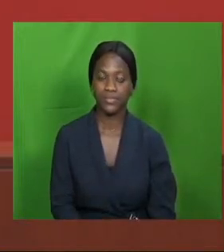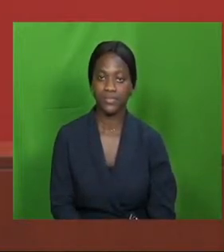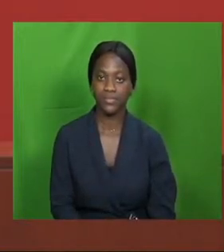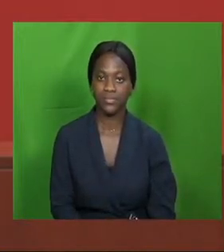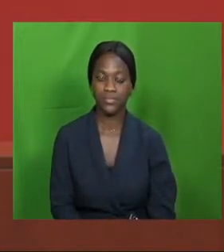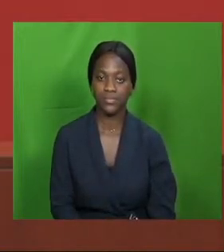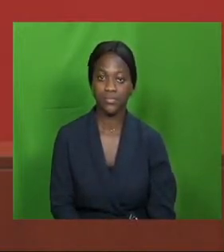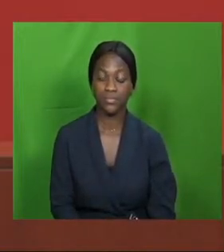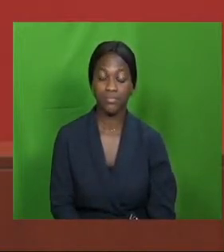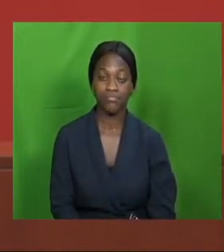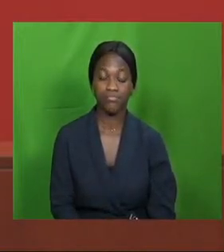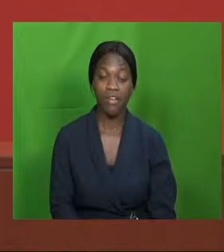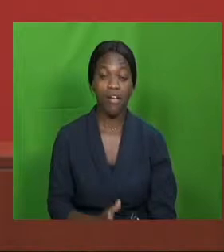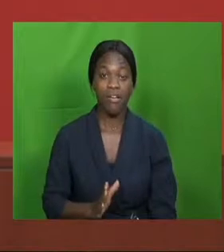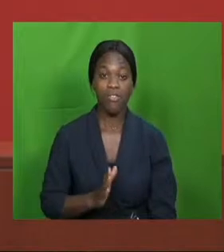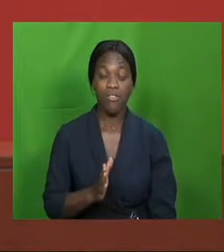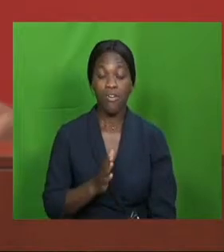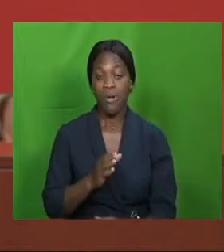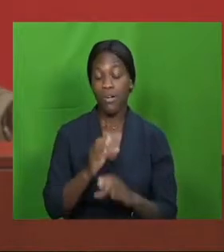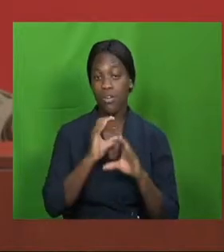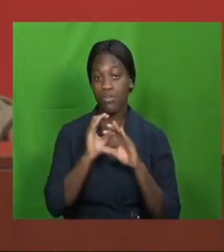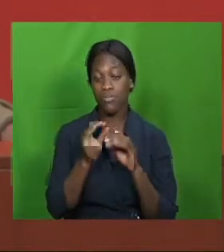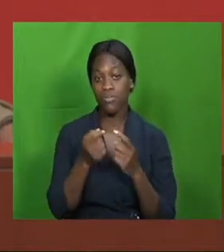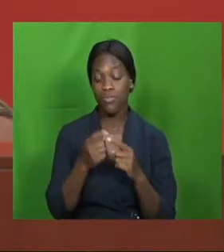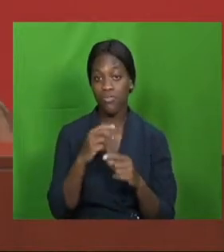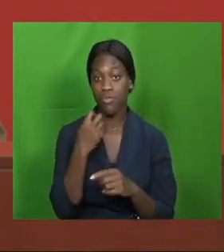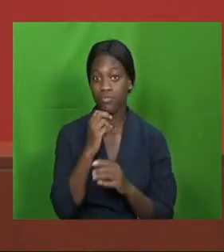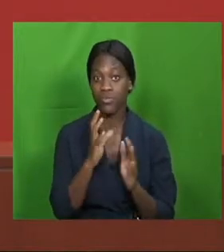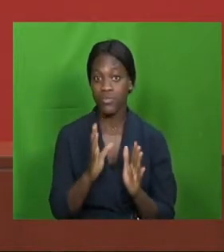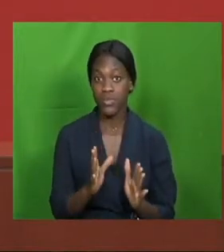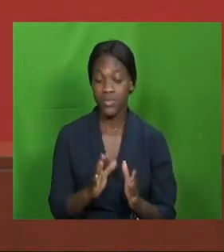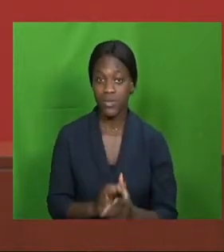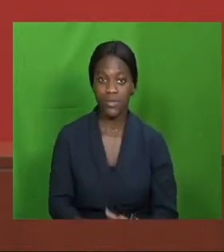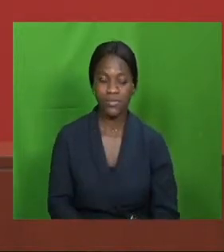Formal communication by the Speaker.